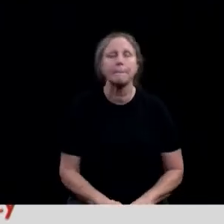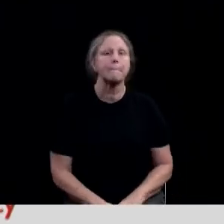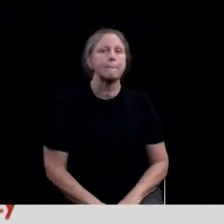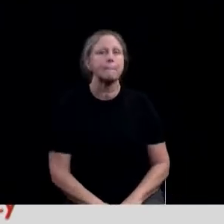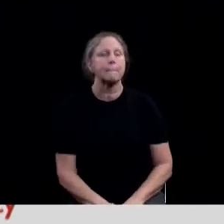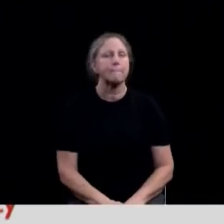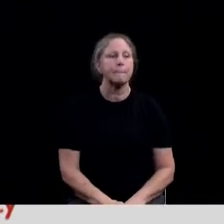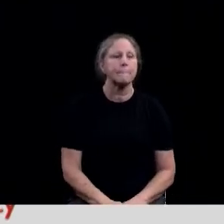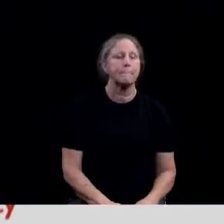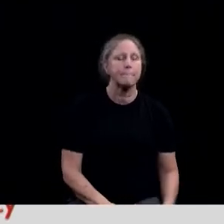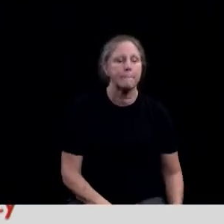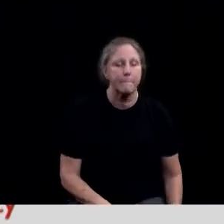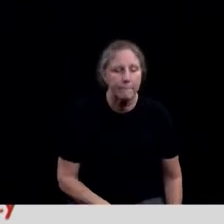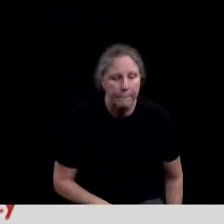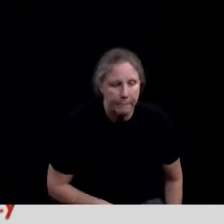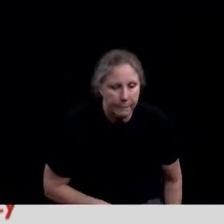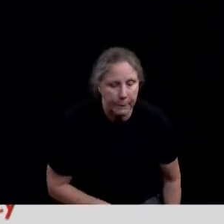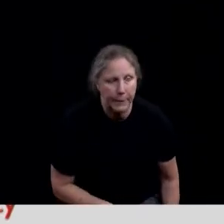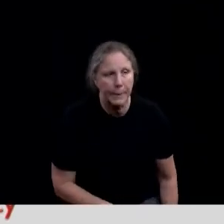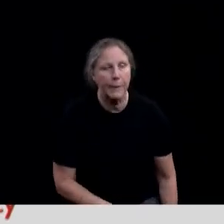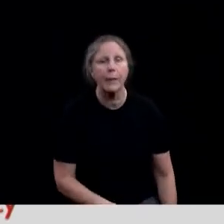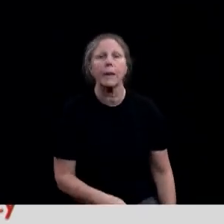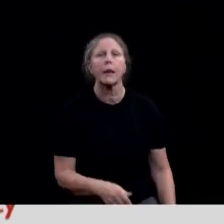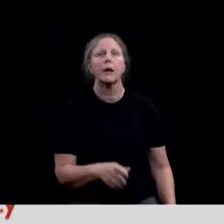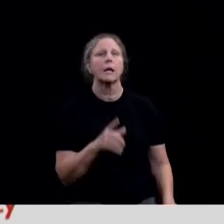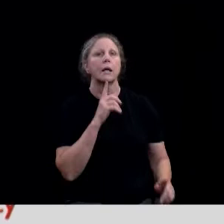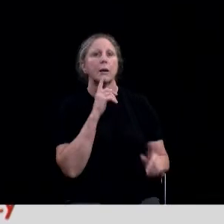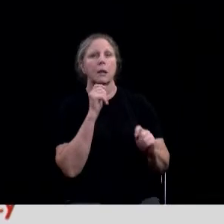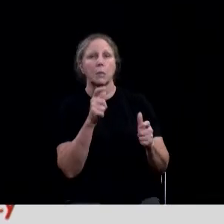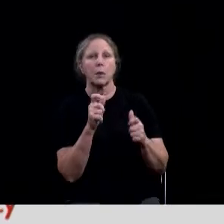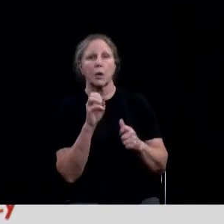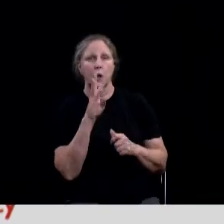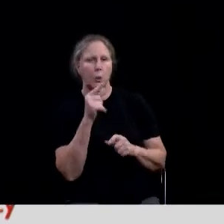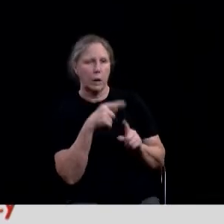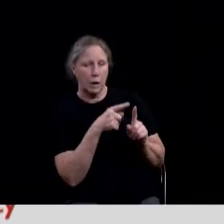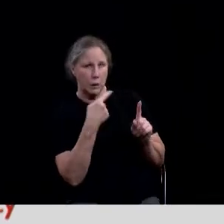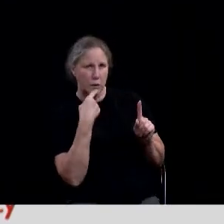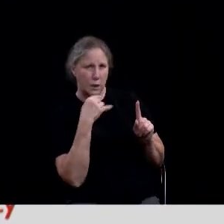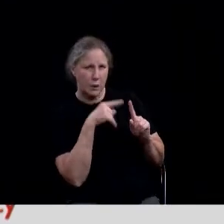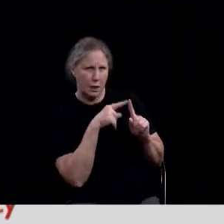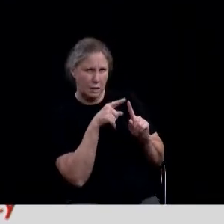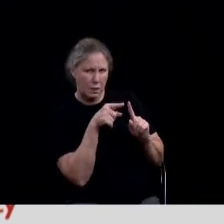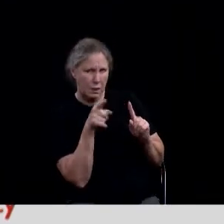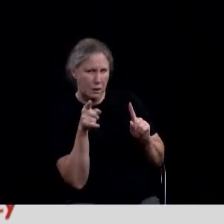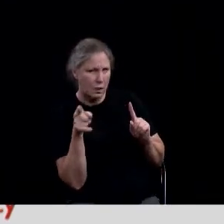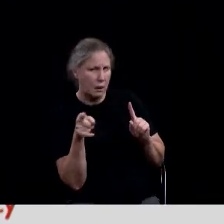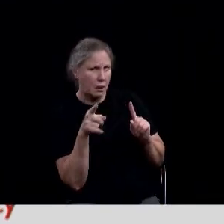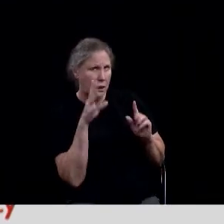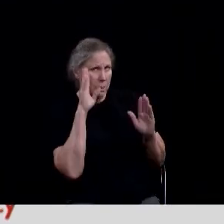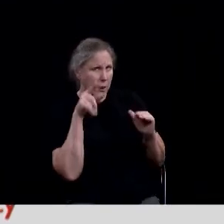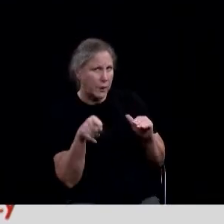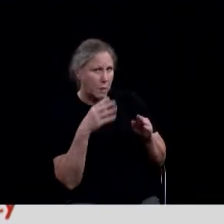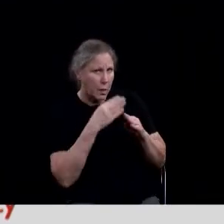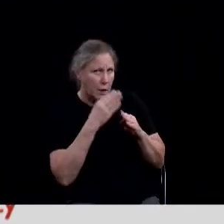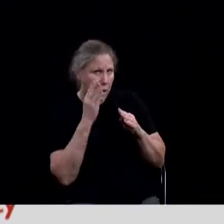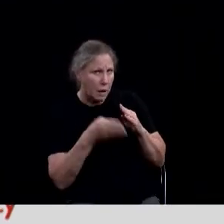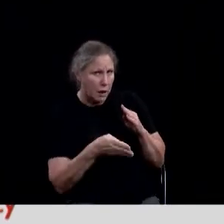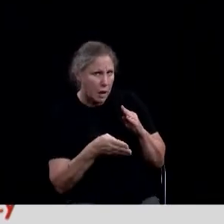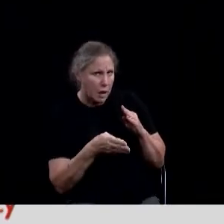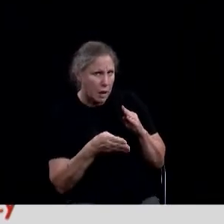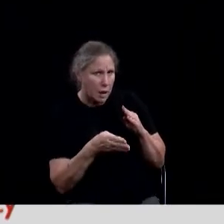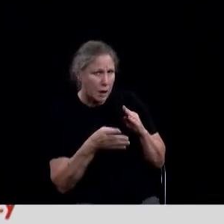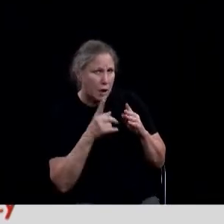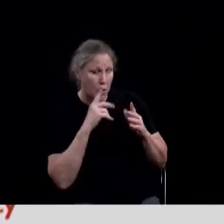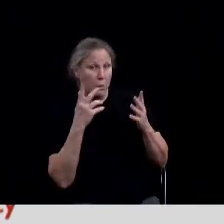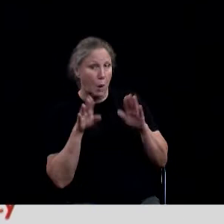Just a real quick follow-up. You had said that the expectation for completion when everything can kind of be used and pedestrians can access it will be